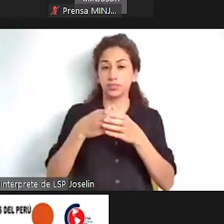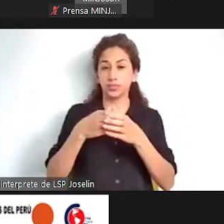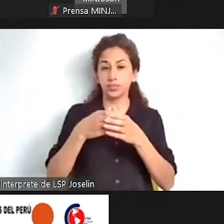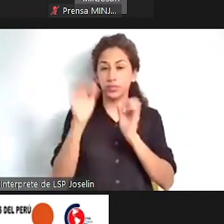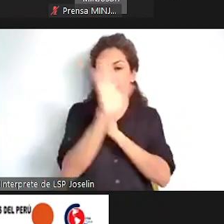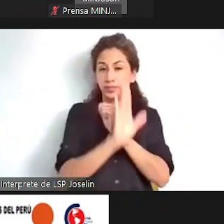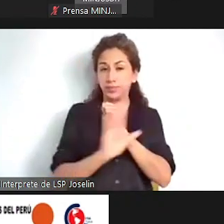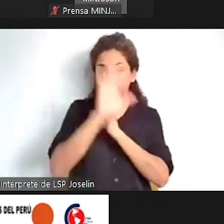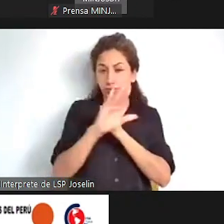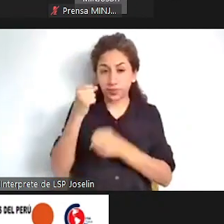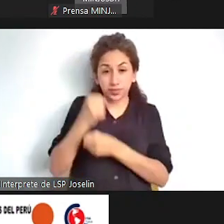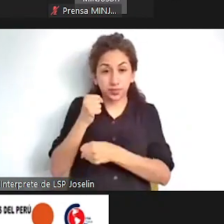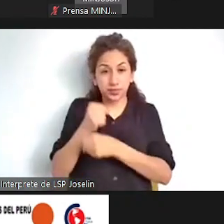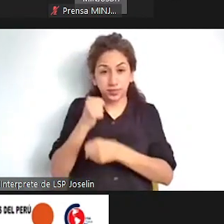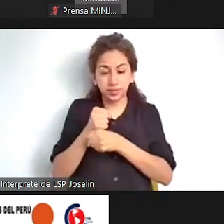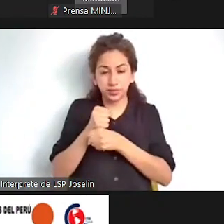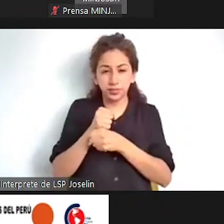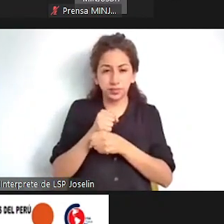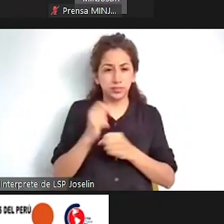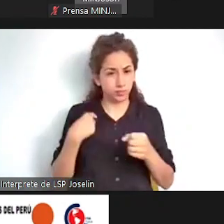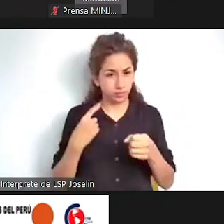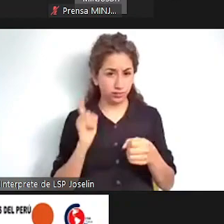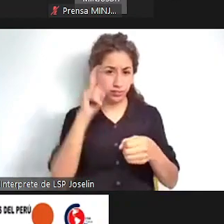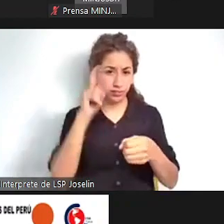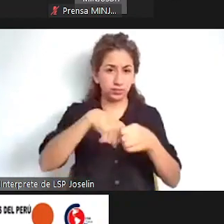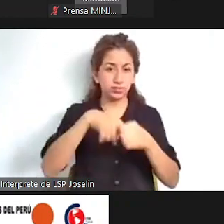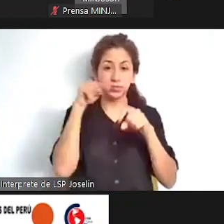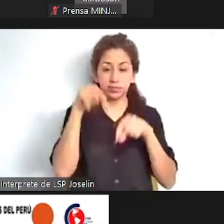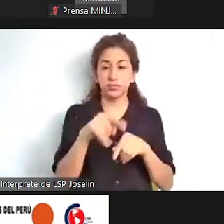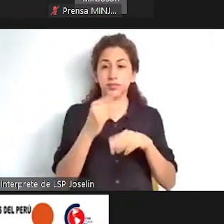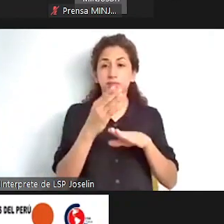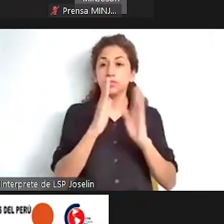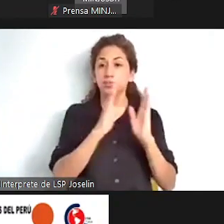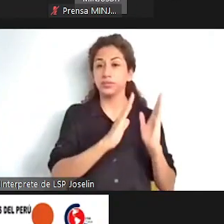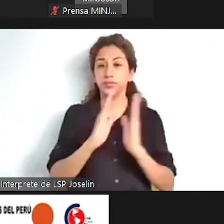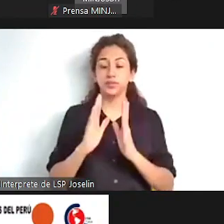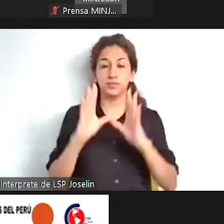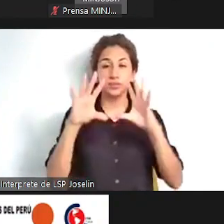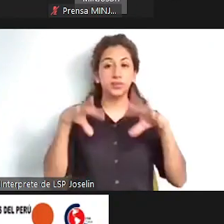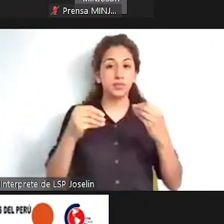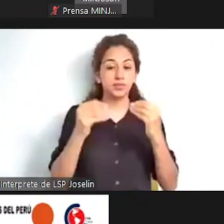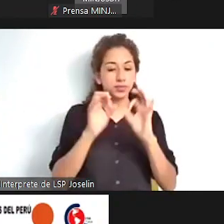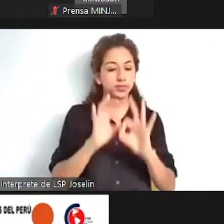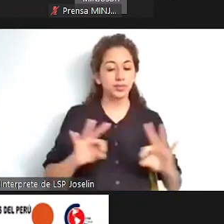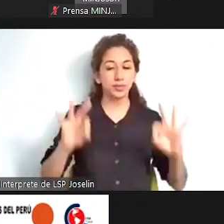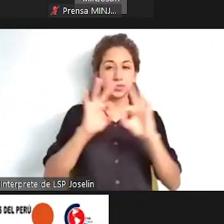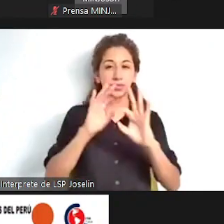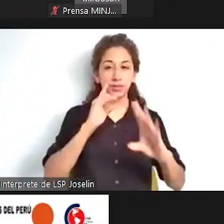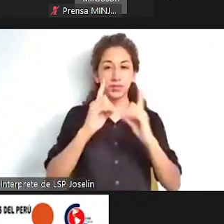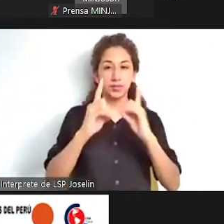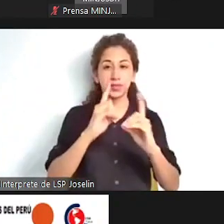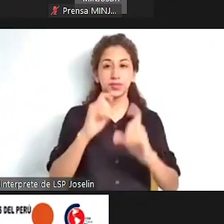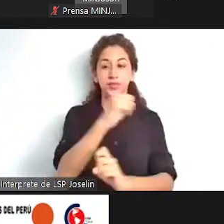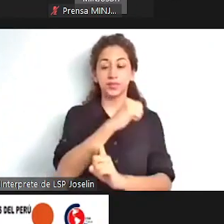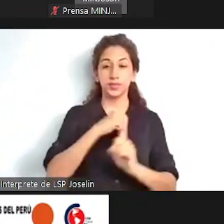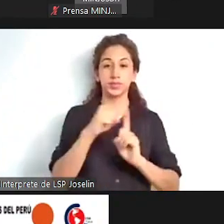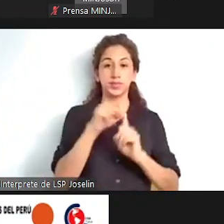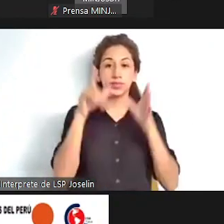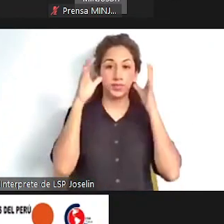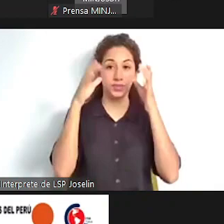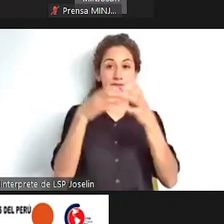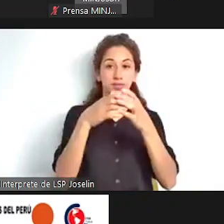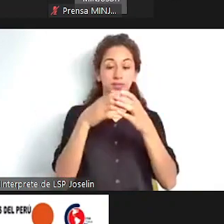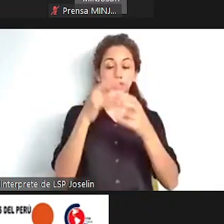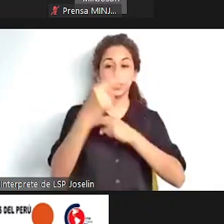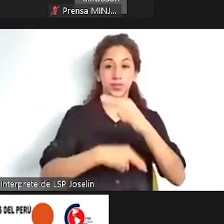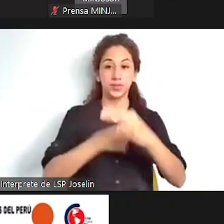central uh participate in this entire process because we saw that there was social dialogue and in